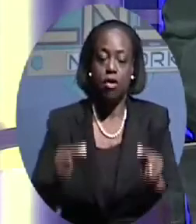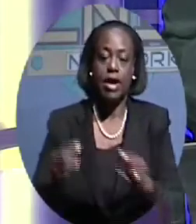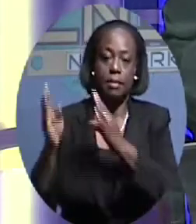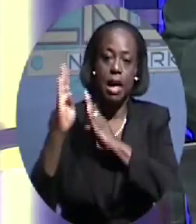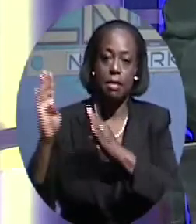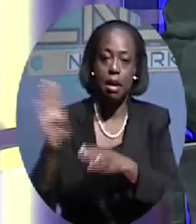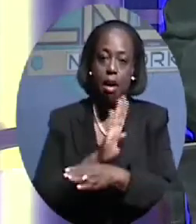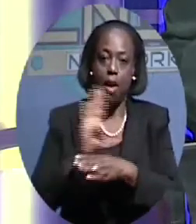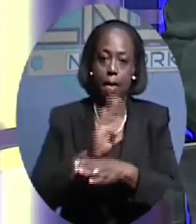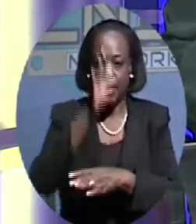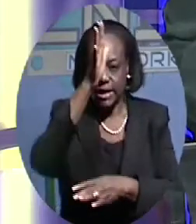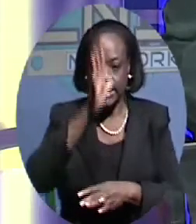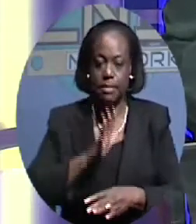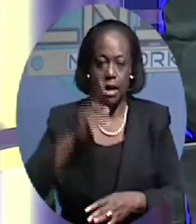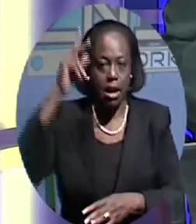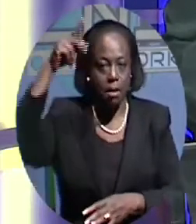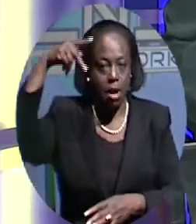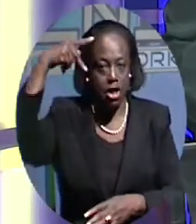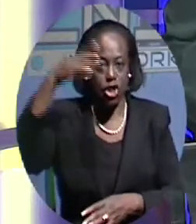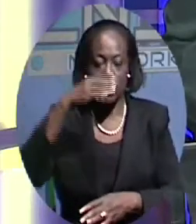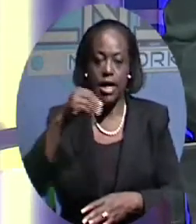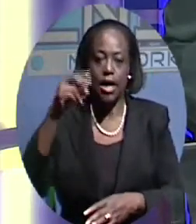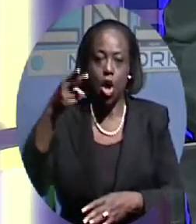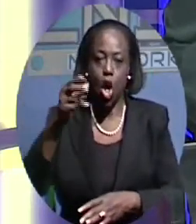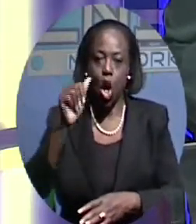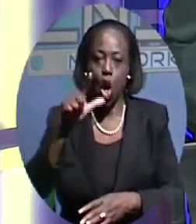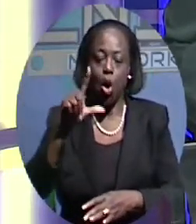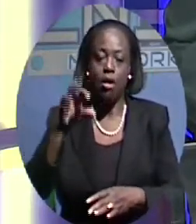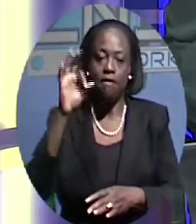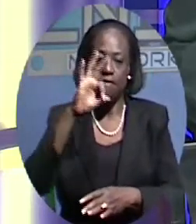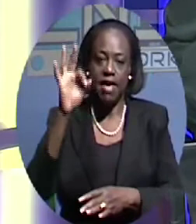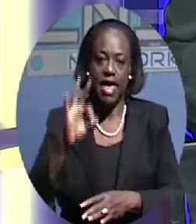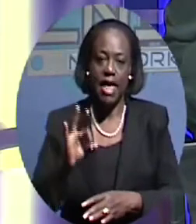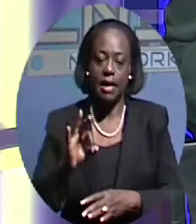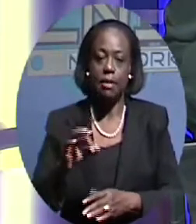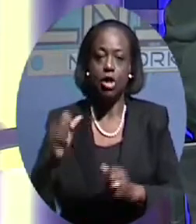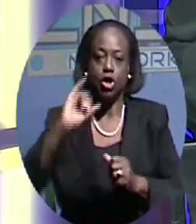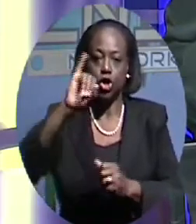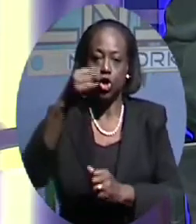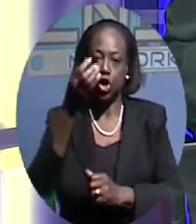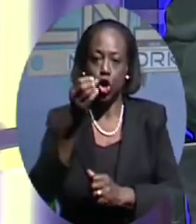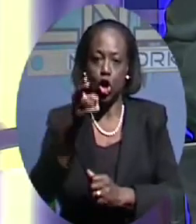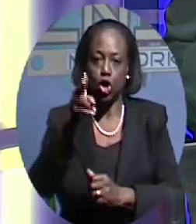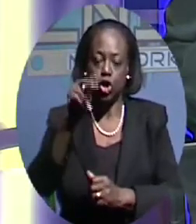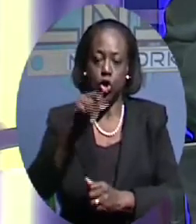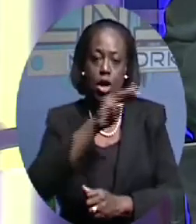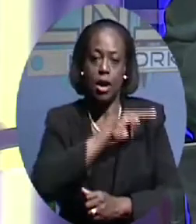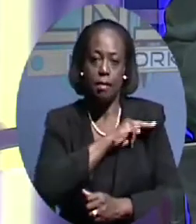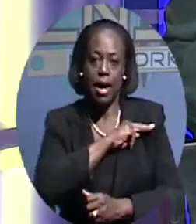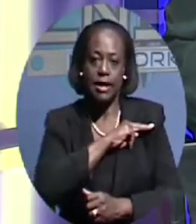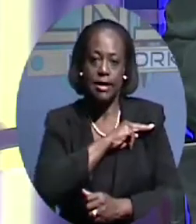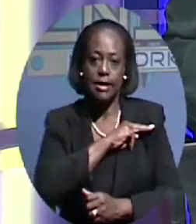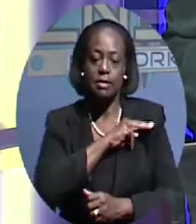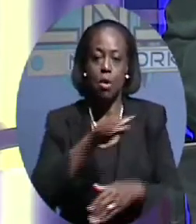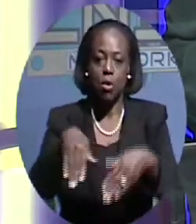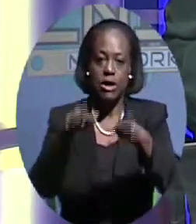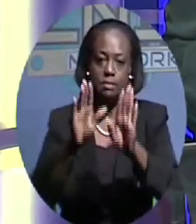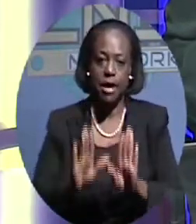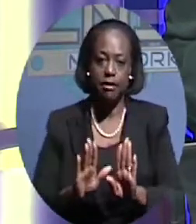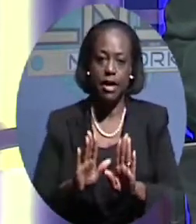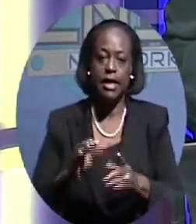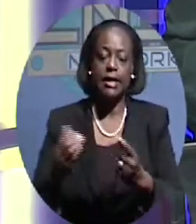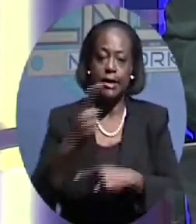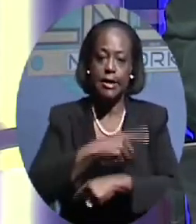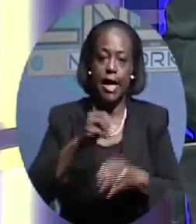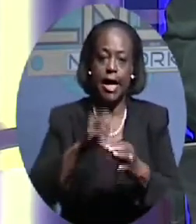Businessman, former politician, and Hall of Fame athlete, the late John Martin, was laid to rest this afternoon in the nation's second city. Hundreds